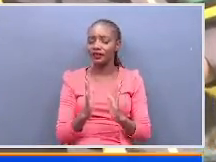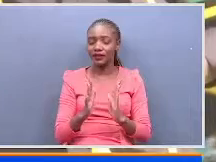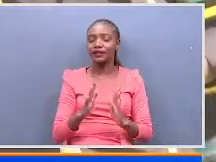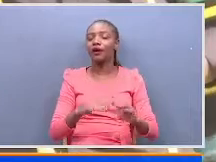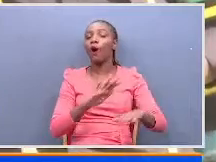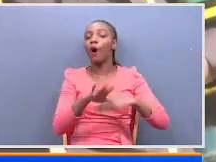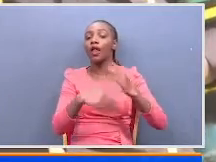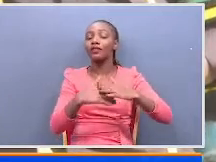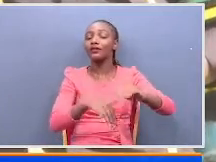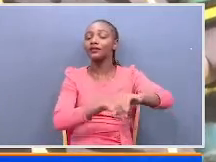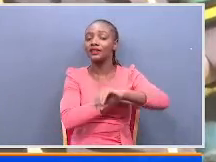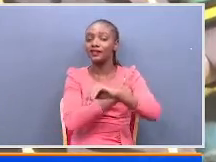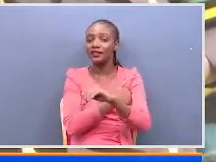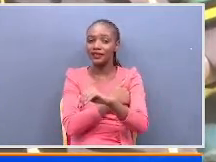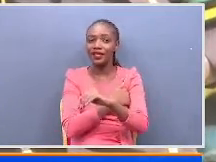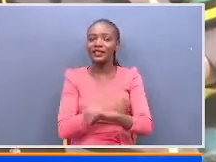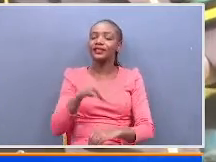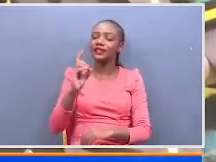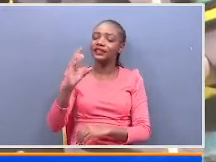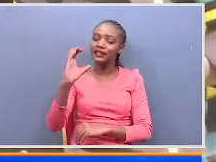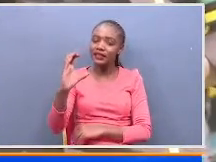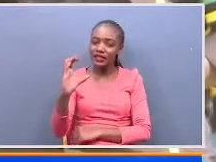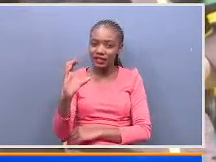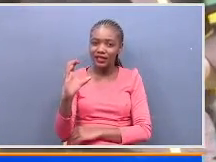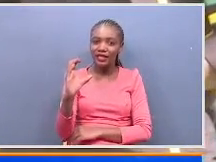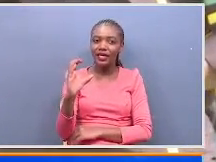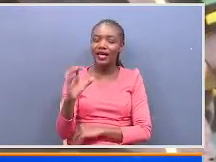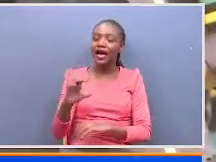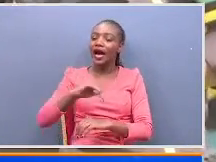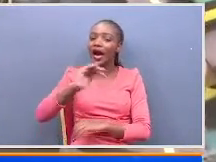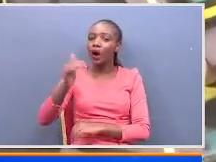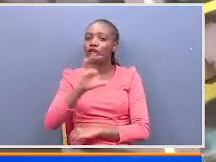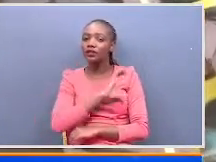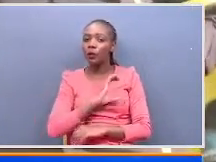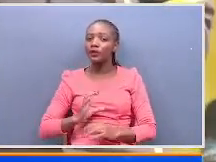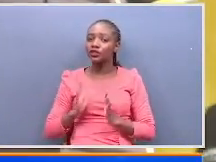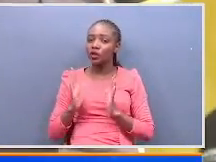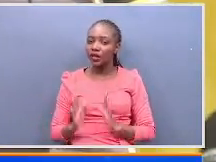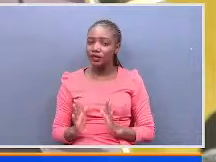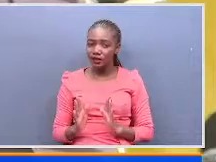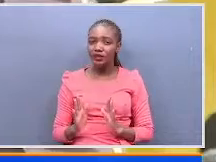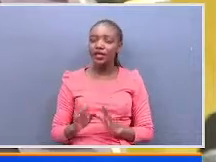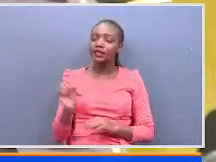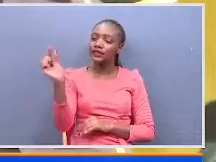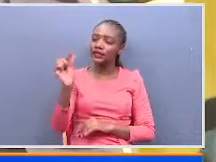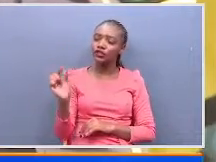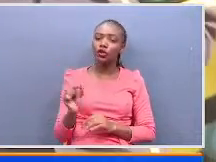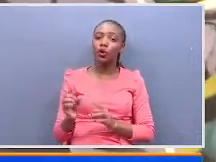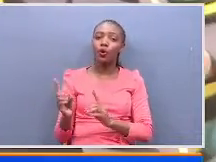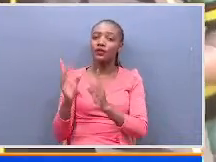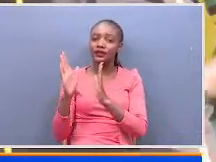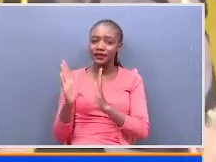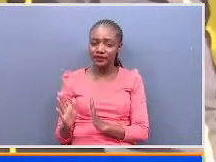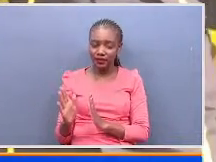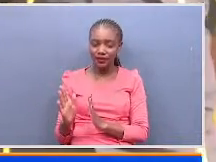chief, my DC, county commissioners, regional coordinators,